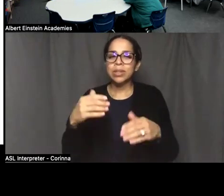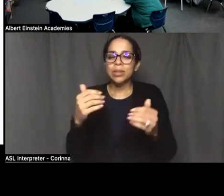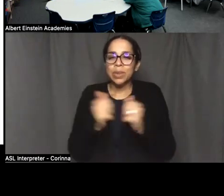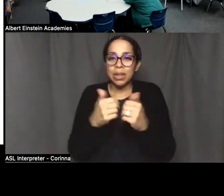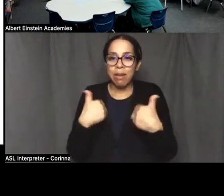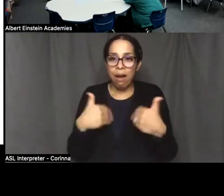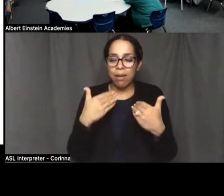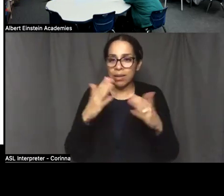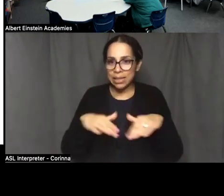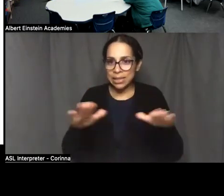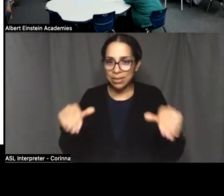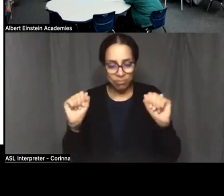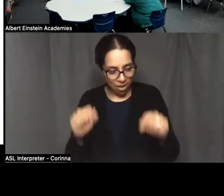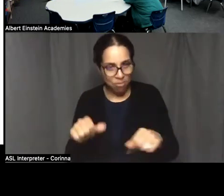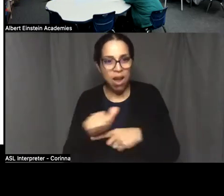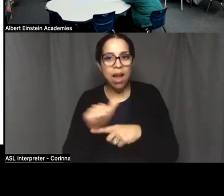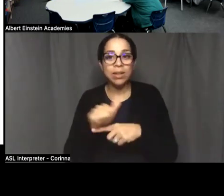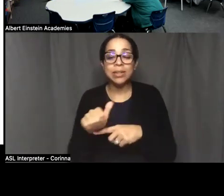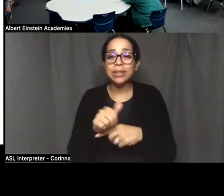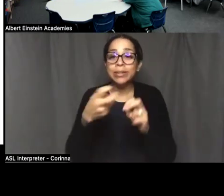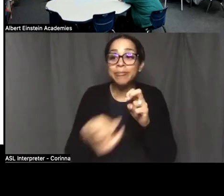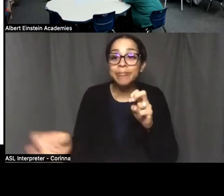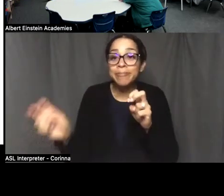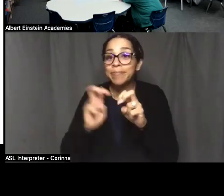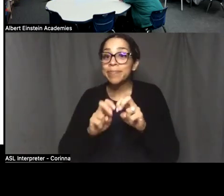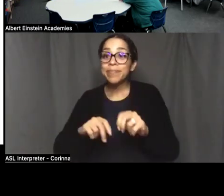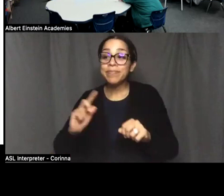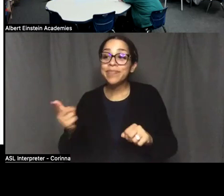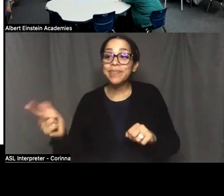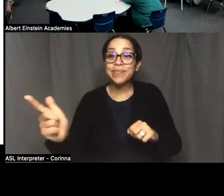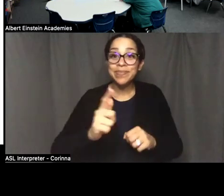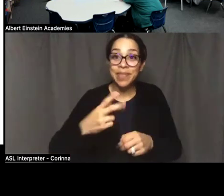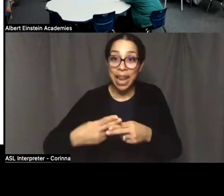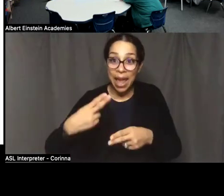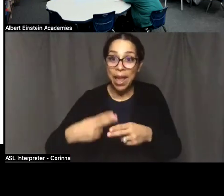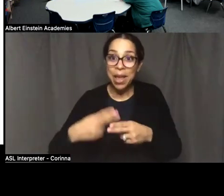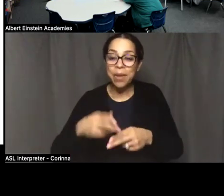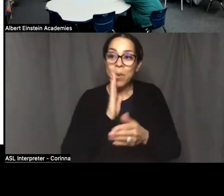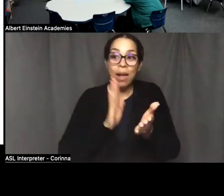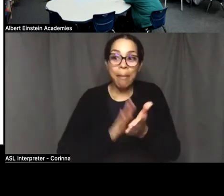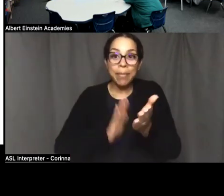everybody's name. We go around the table, we clap their name, and it's really fun. And then I'm like, okay, we're gonna do